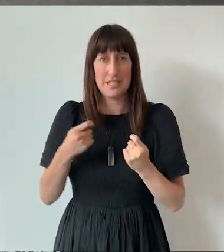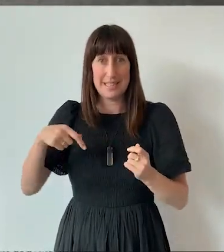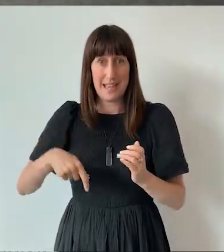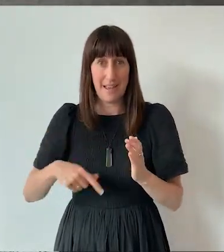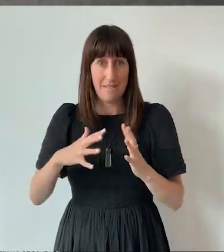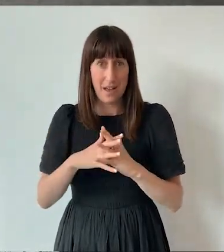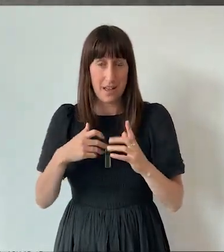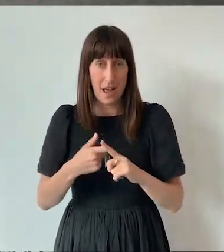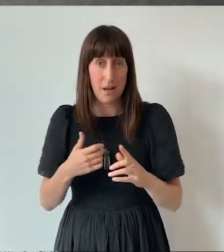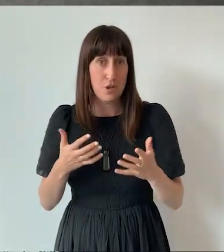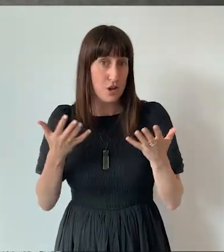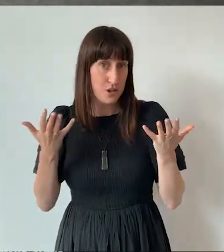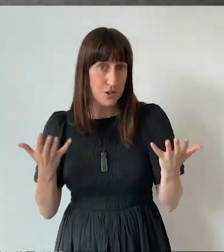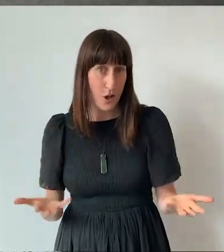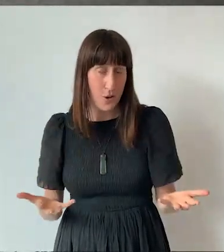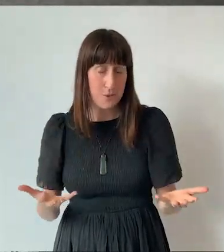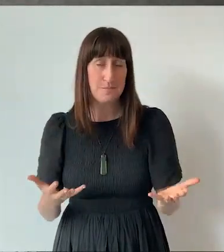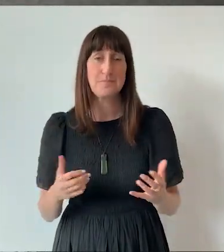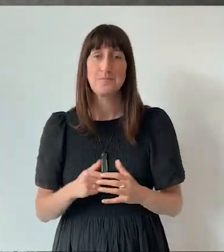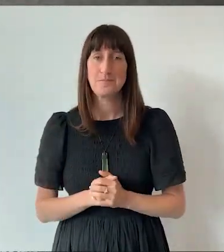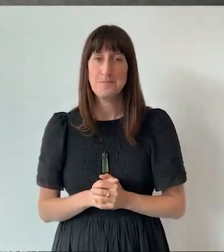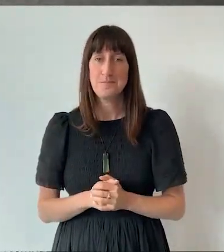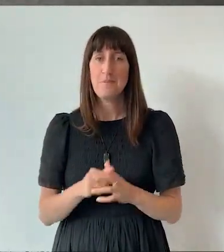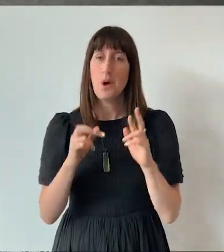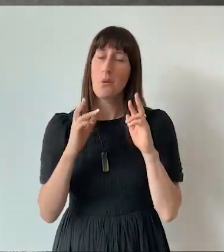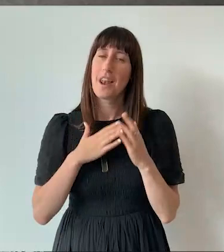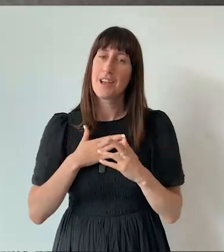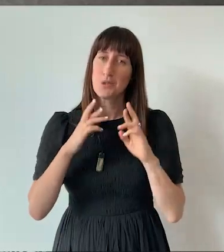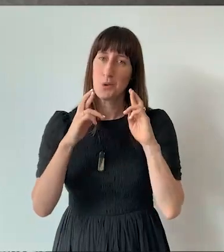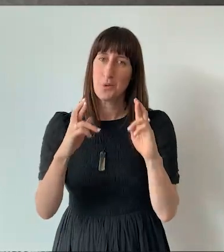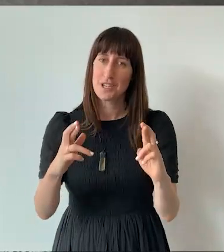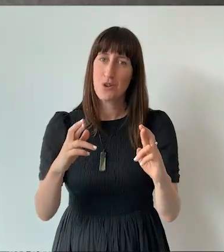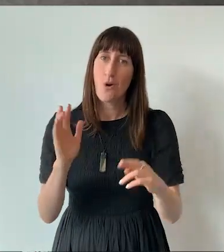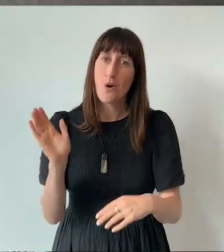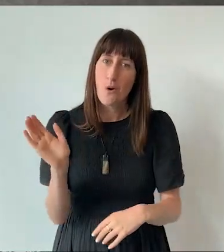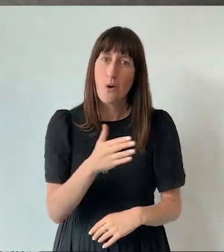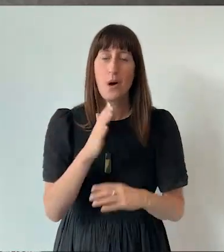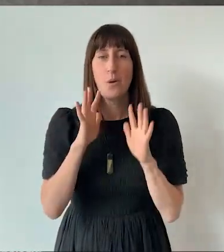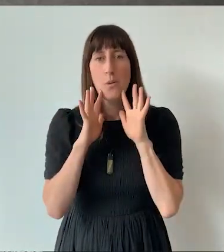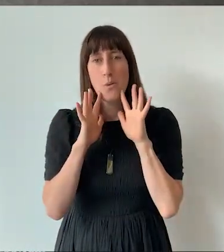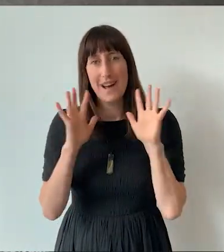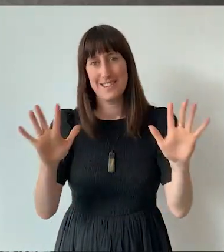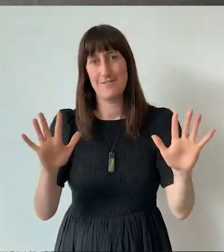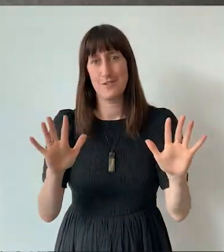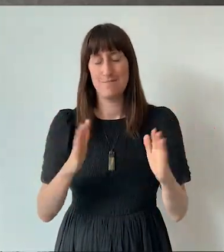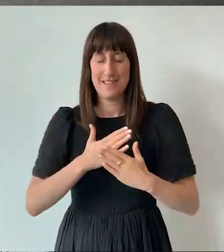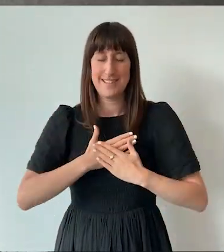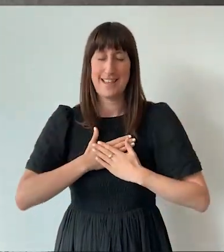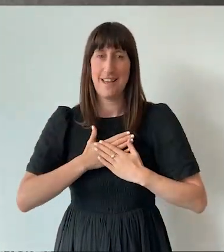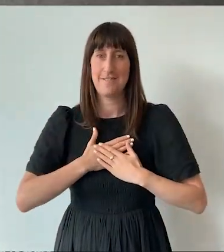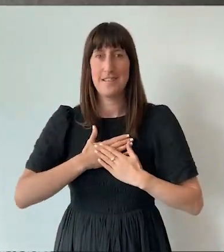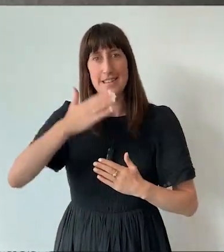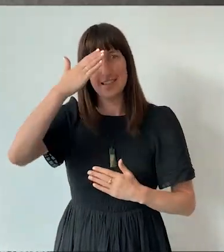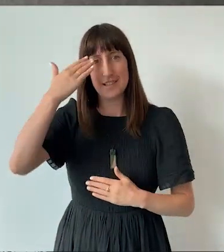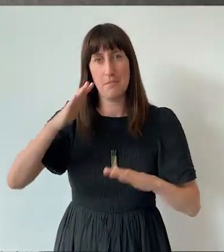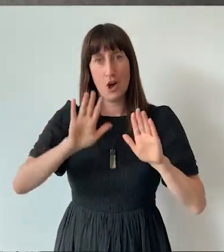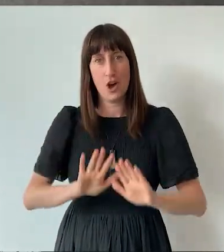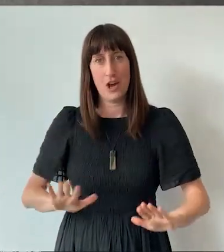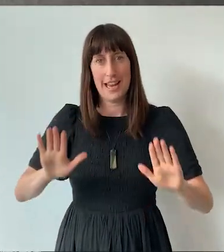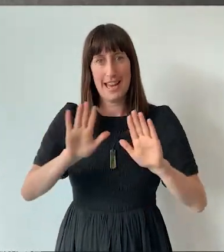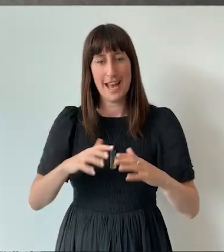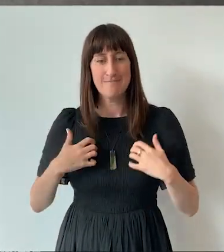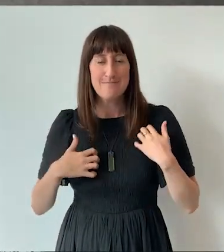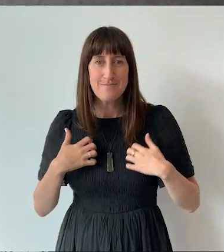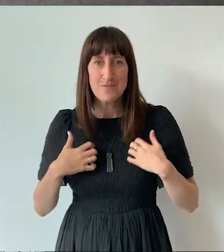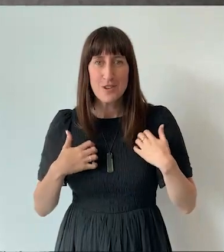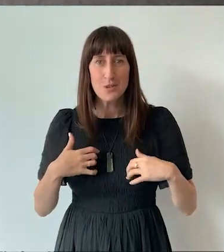that in mind, I would like to wish everyone a wonderful and safe summer holiday, and I look forward to